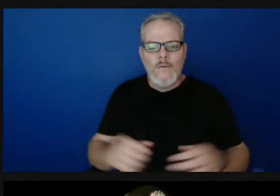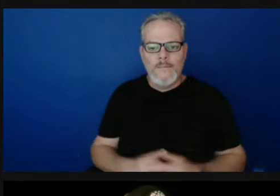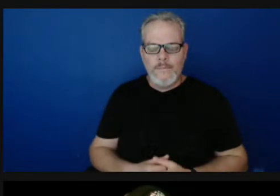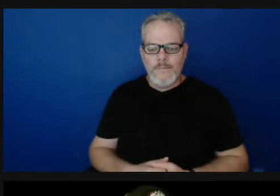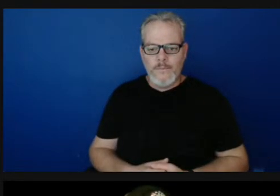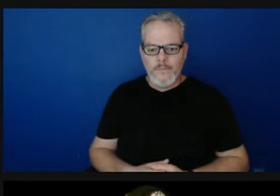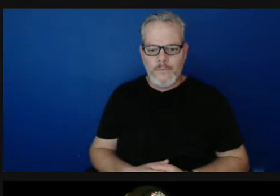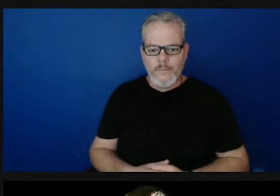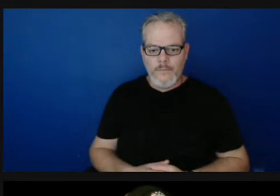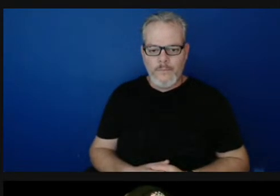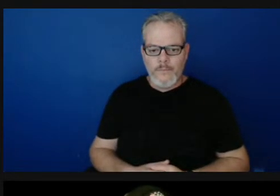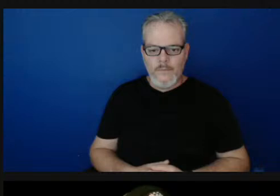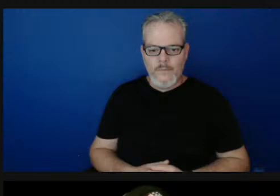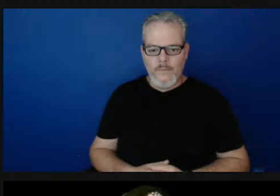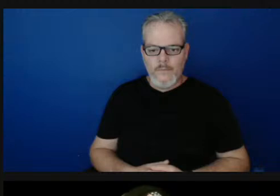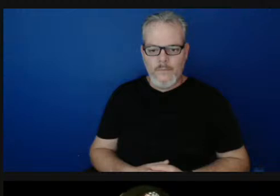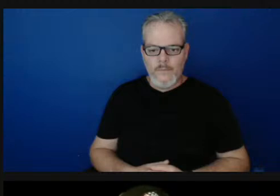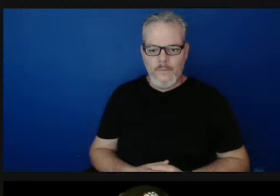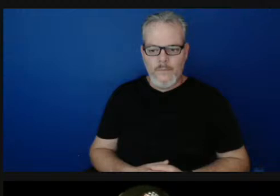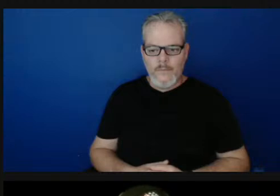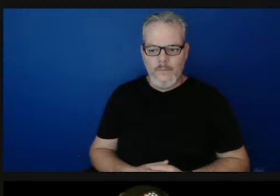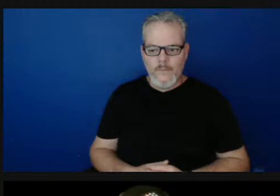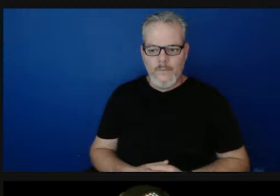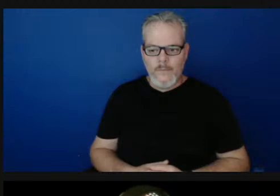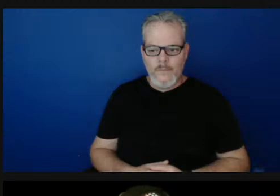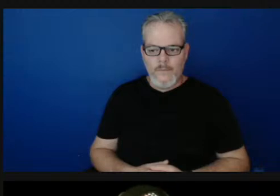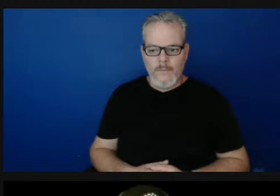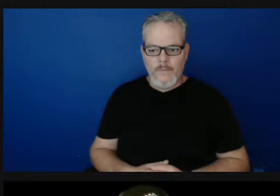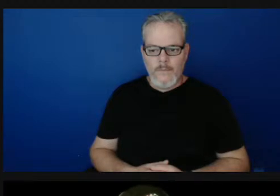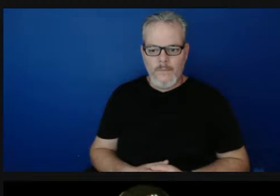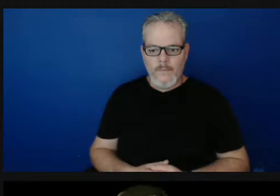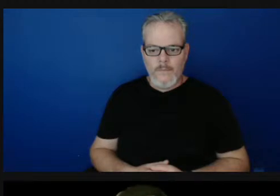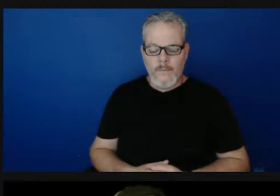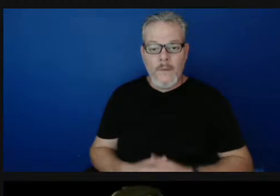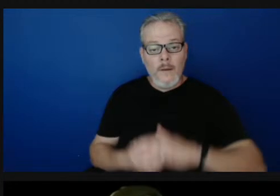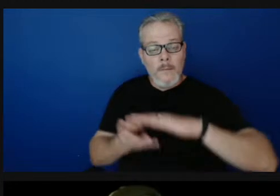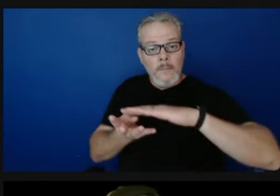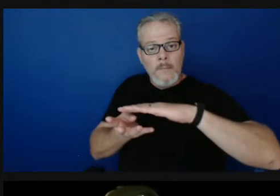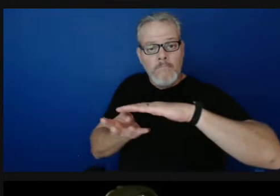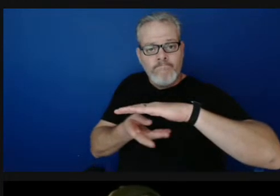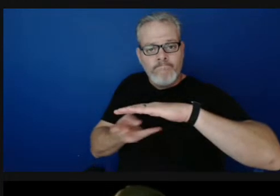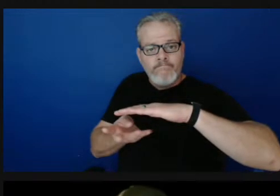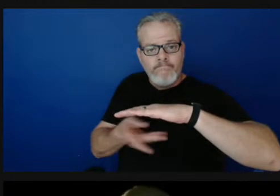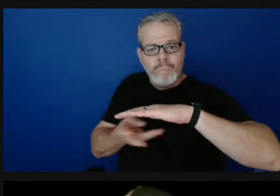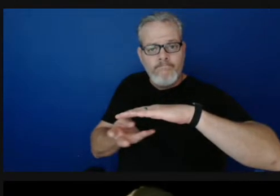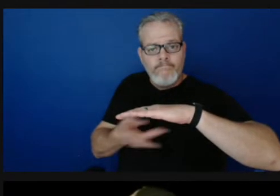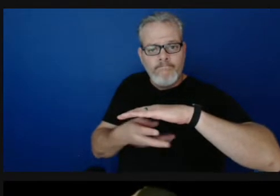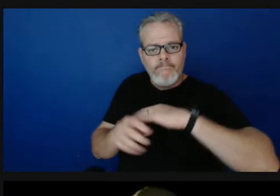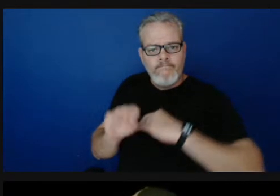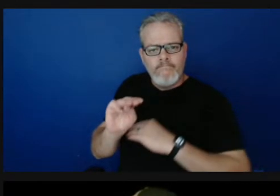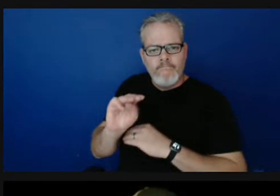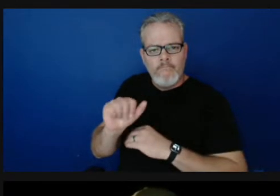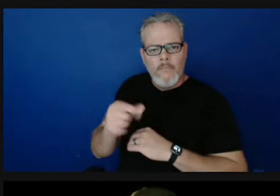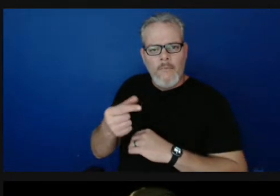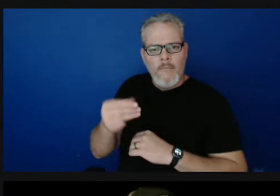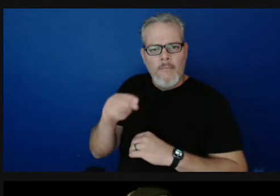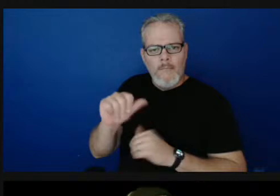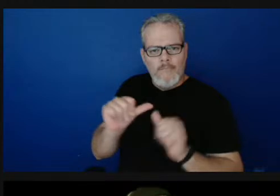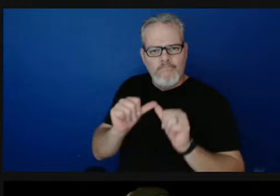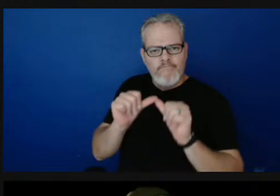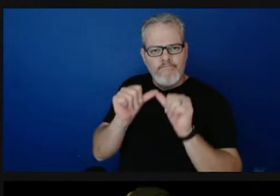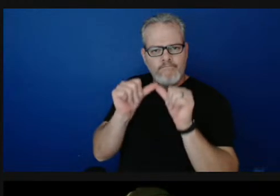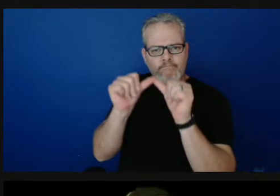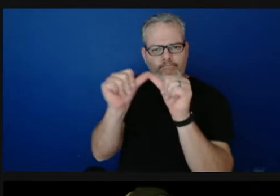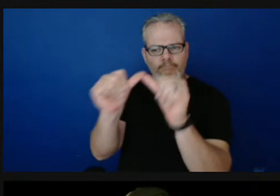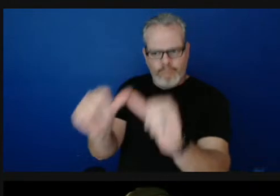So magma continues to feed into the volcano underground, as evidenced by the ground tilt. So let's bring